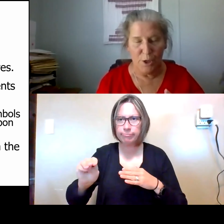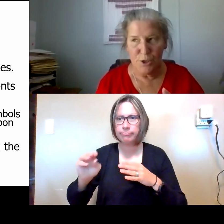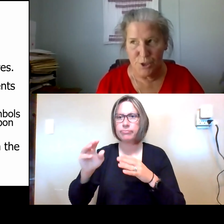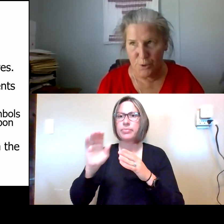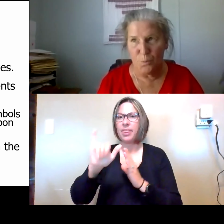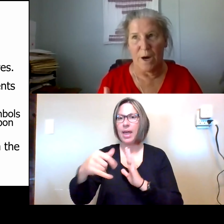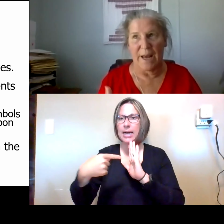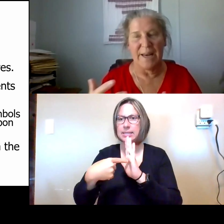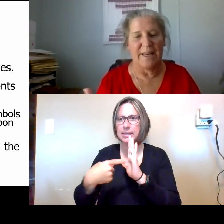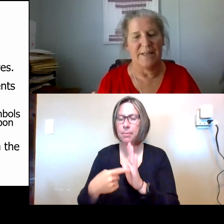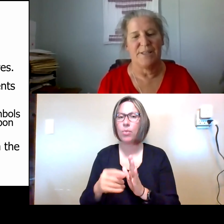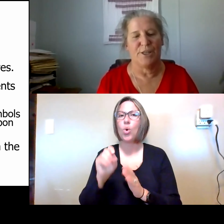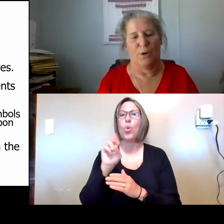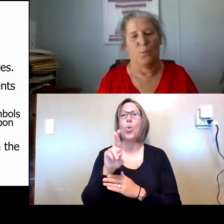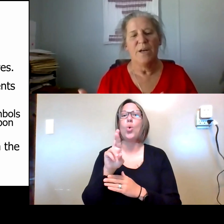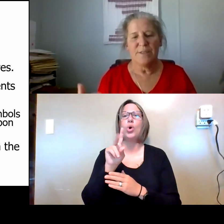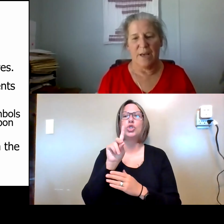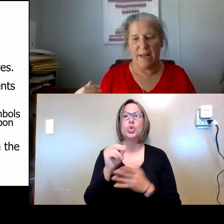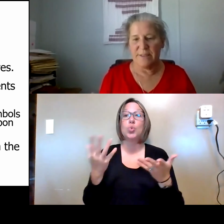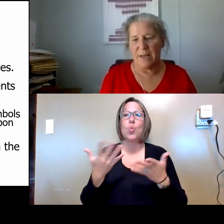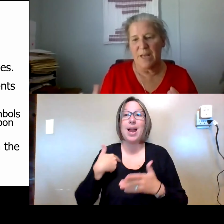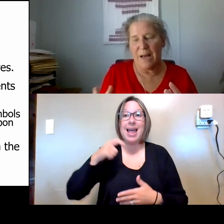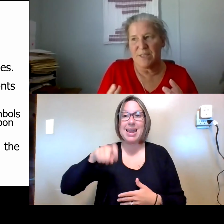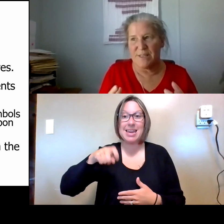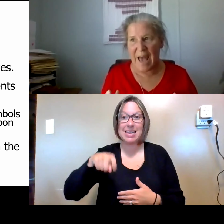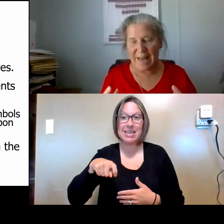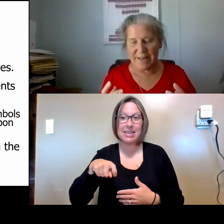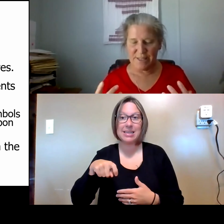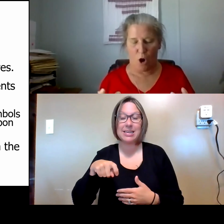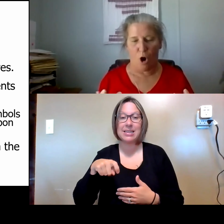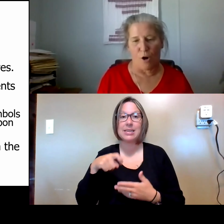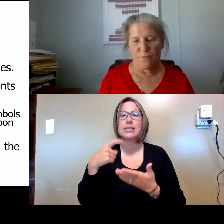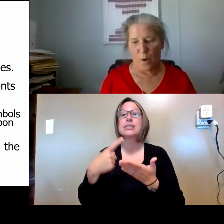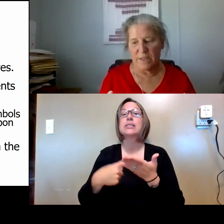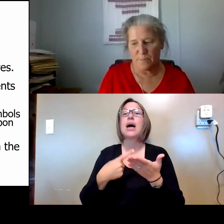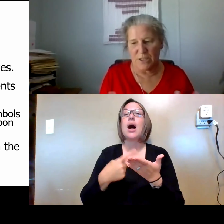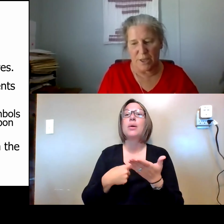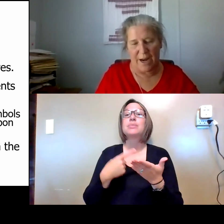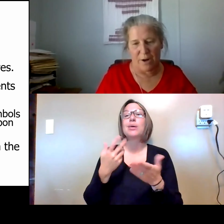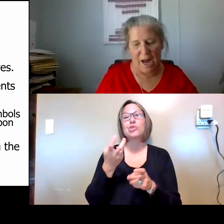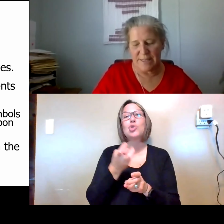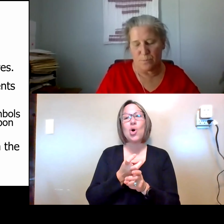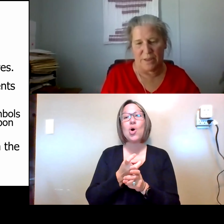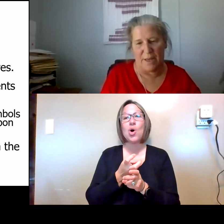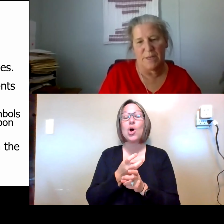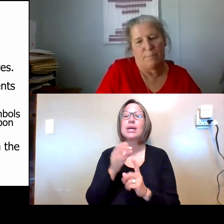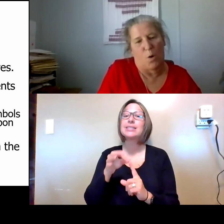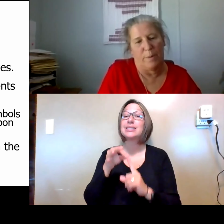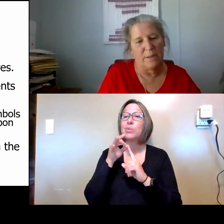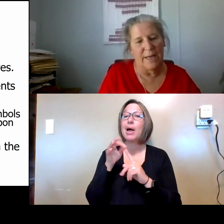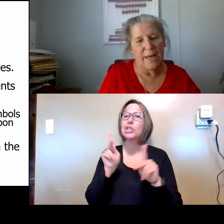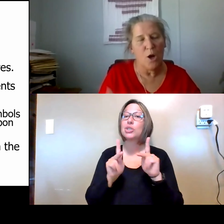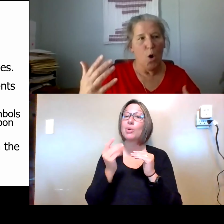to do what I need it to do. So, and sometimes that is hard for especially our guys with